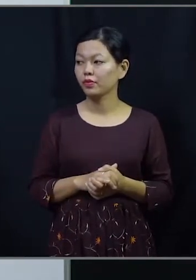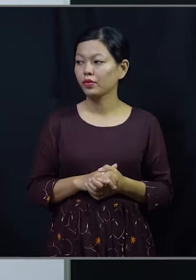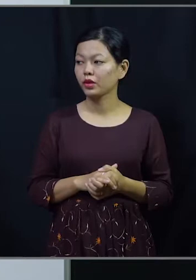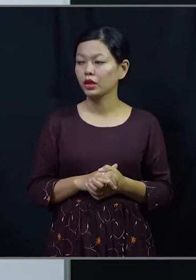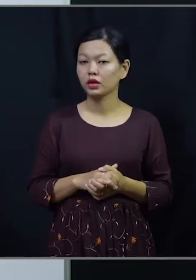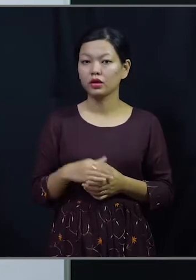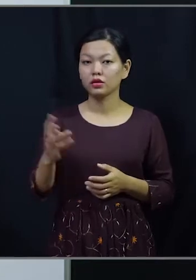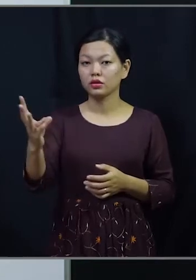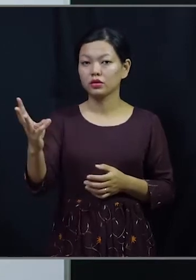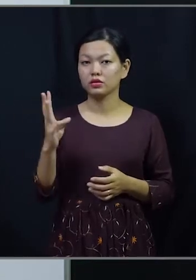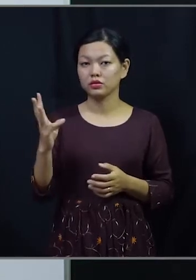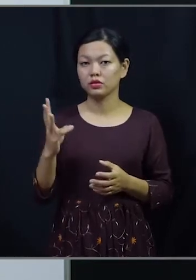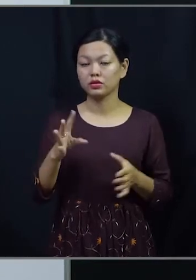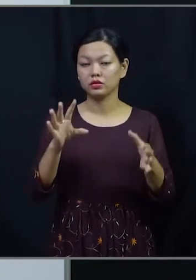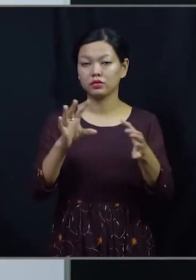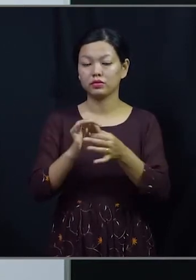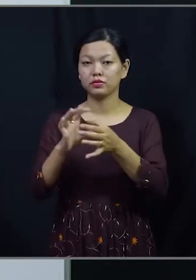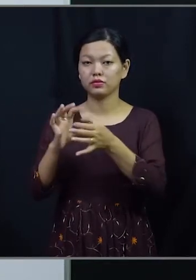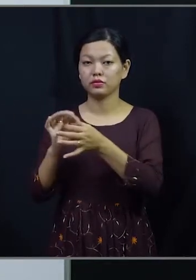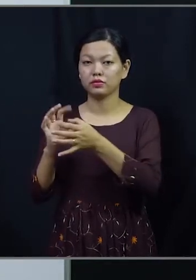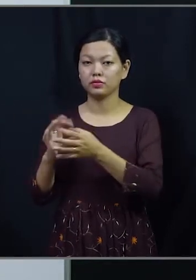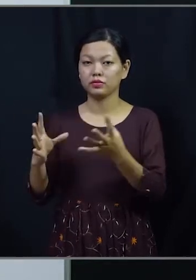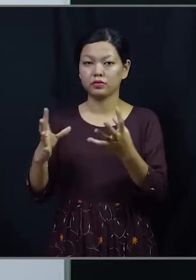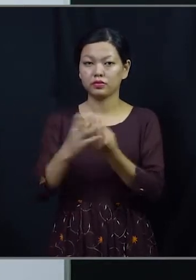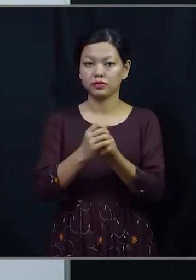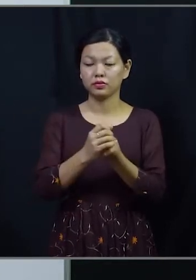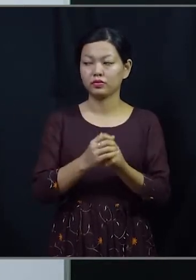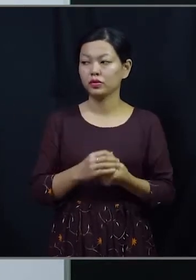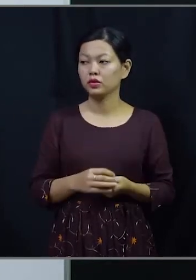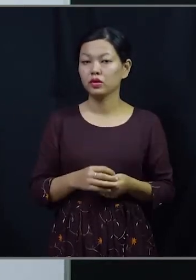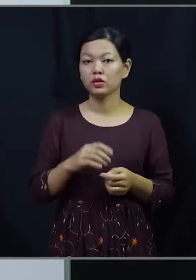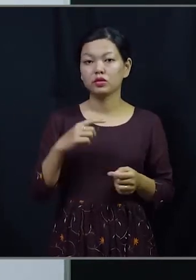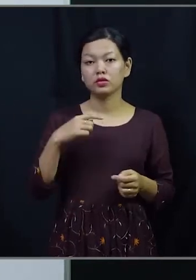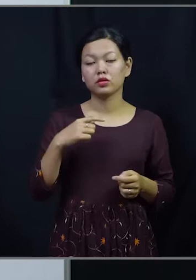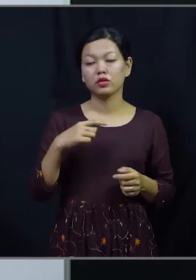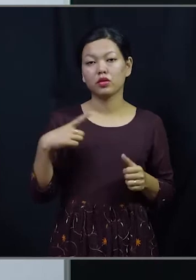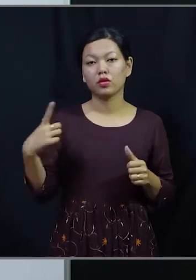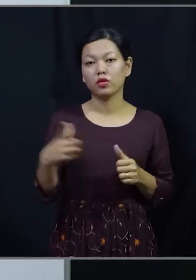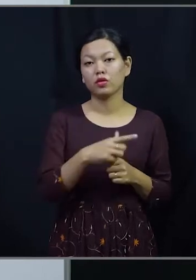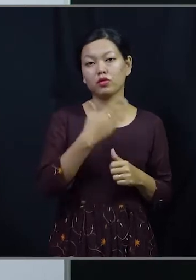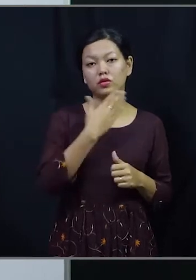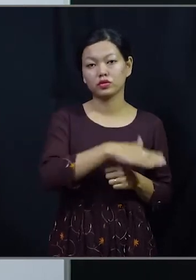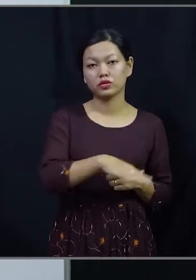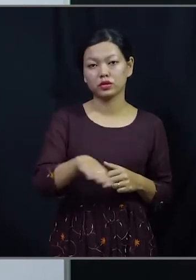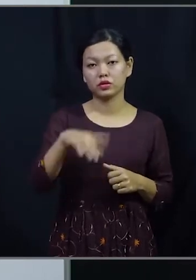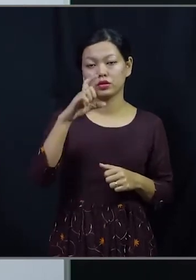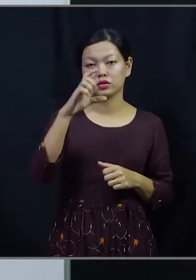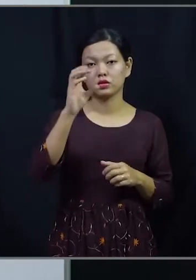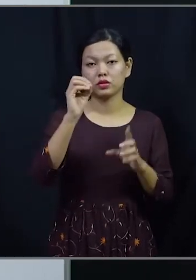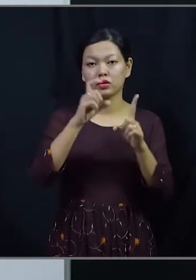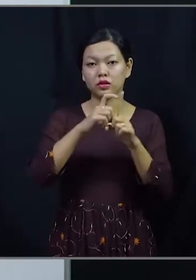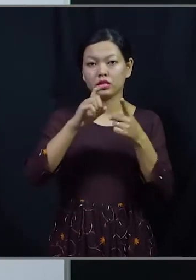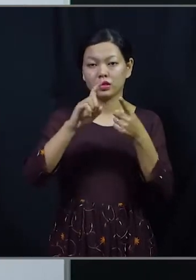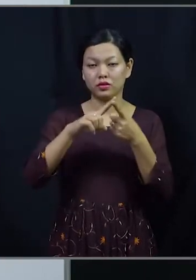are composing the two functions into, that is every student is given a code number, that we can say that g